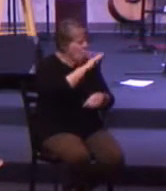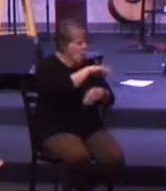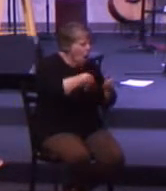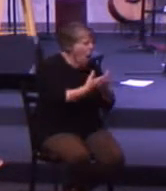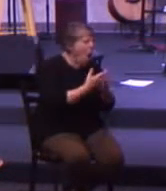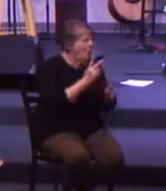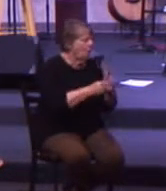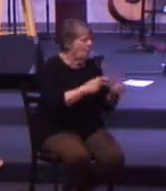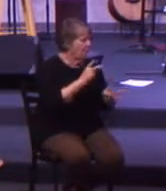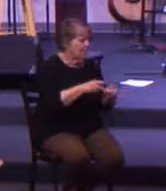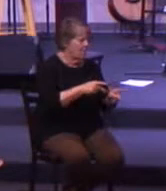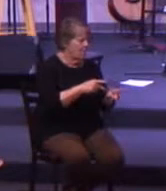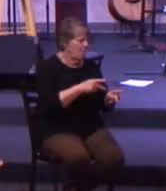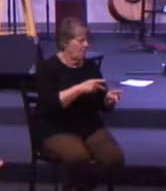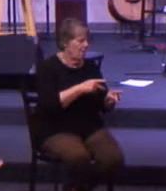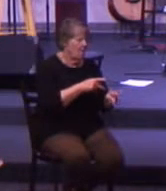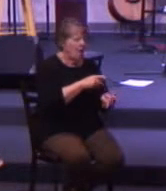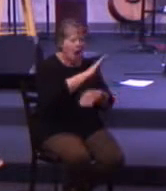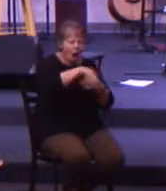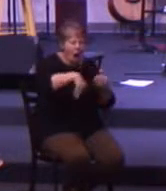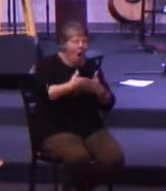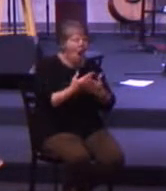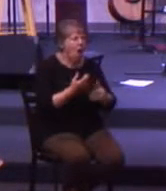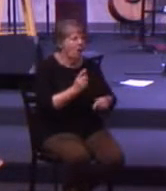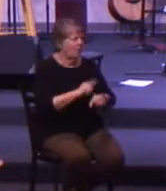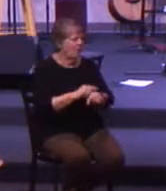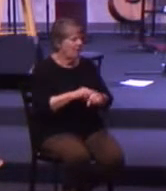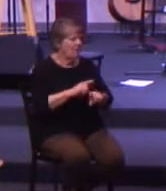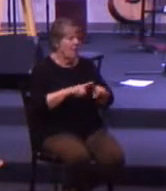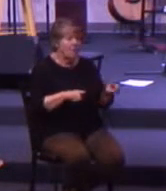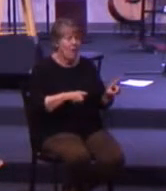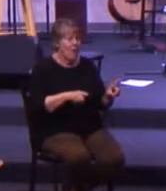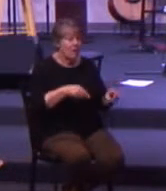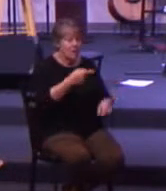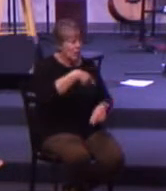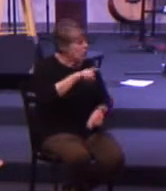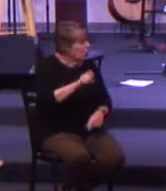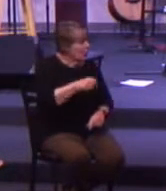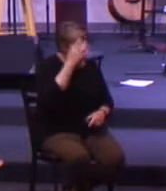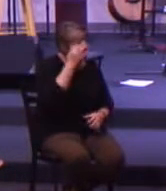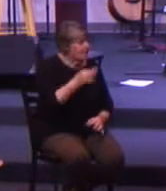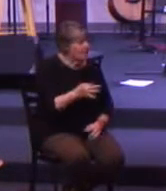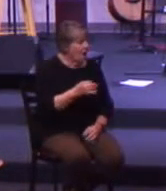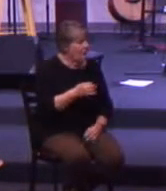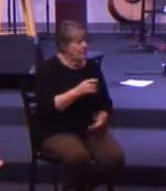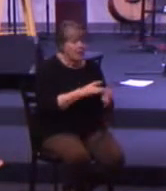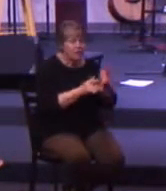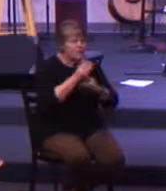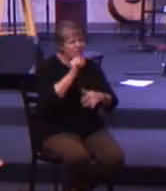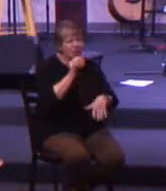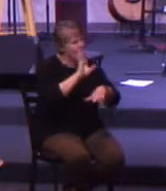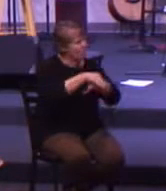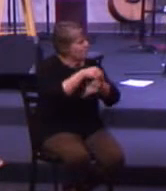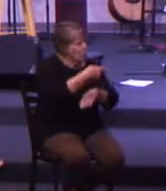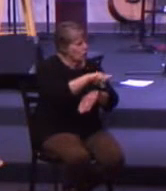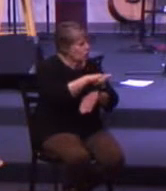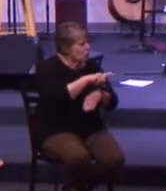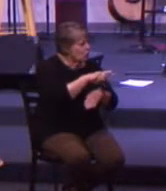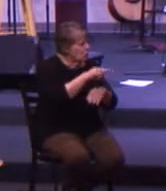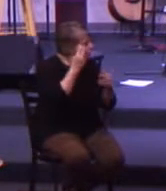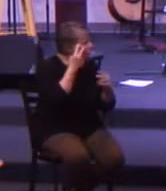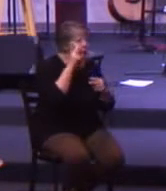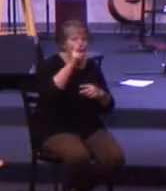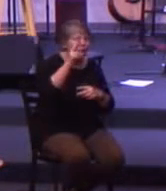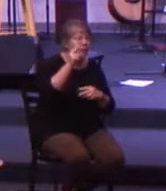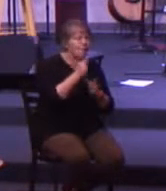time. But here's the choice you have to make. Jesus isn't going to force you to follow him. He's not going to force you to look to him. He's only going to